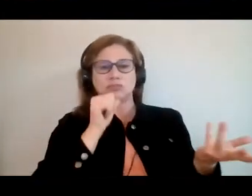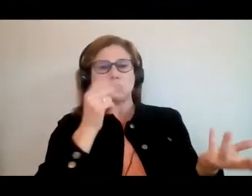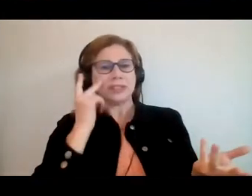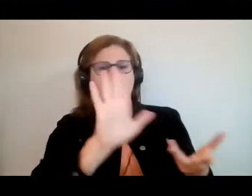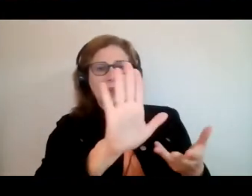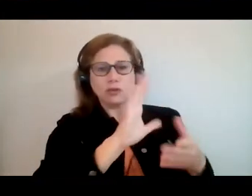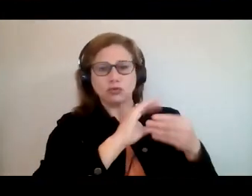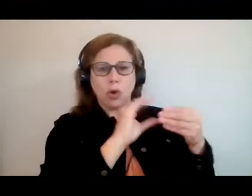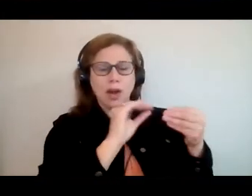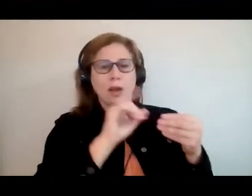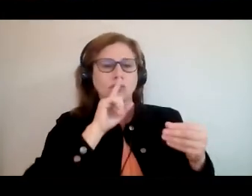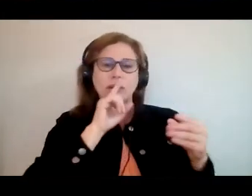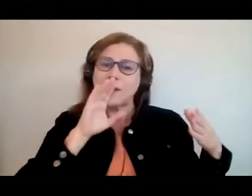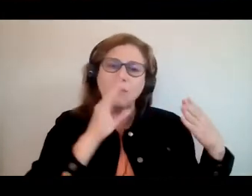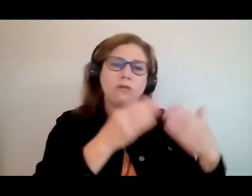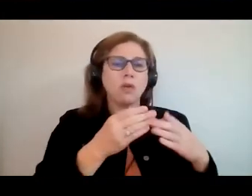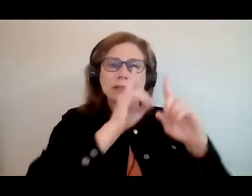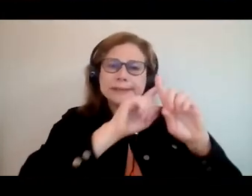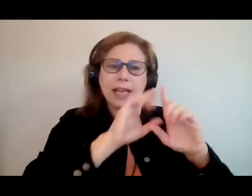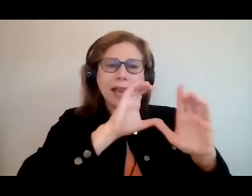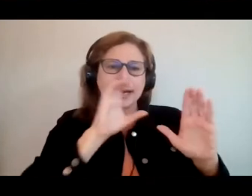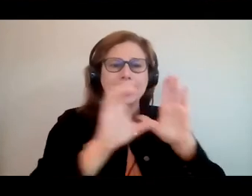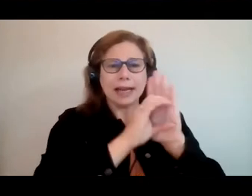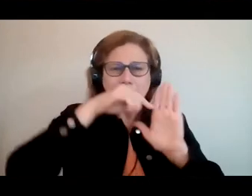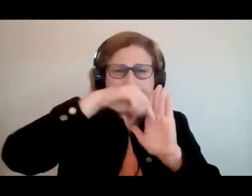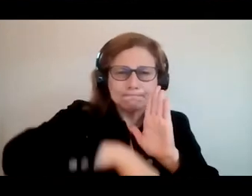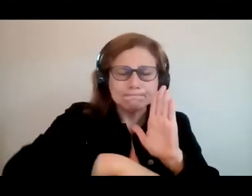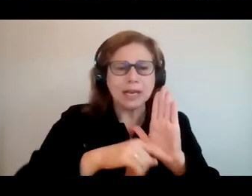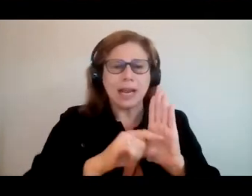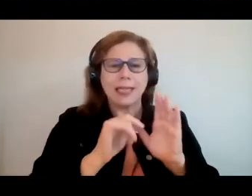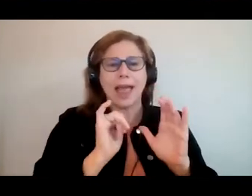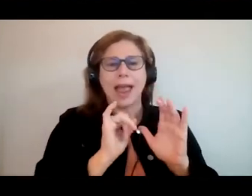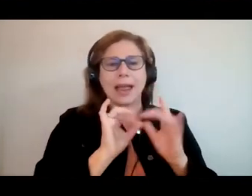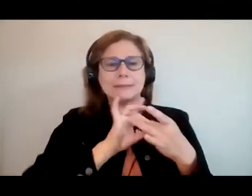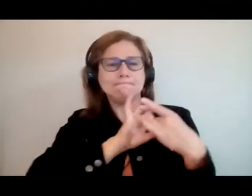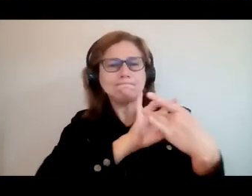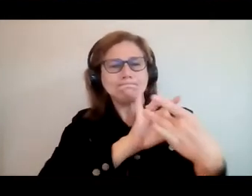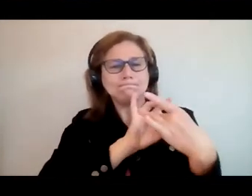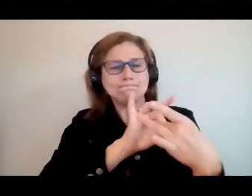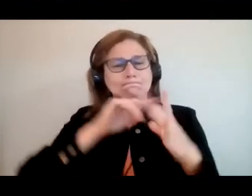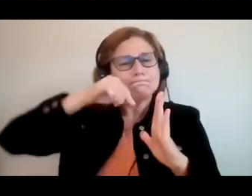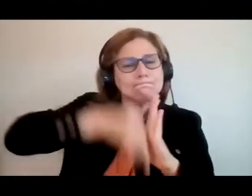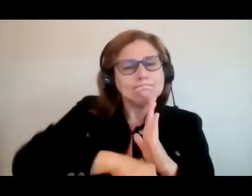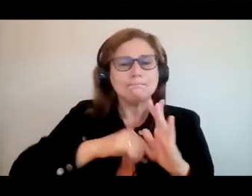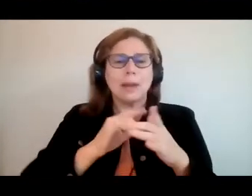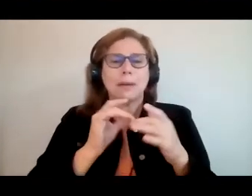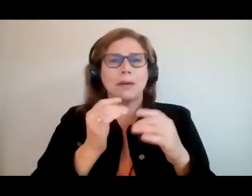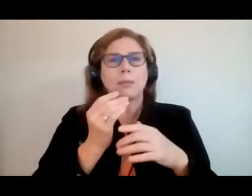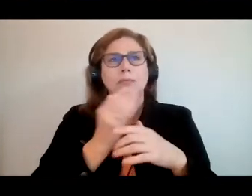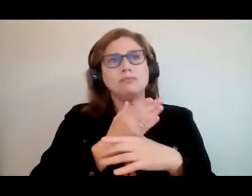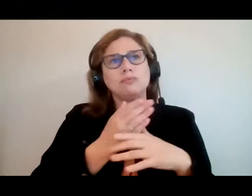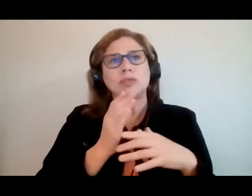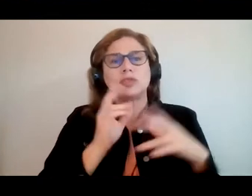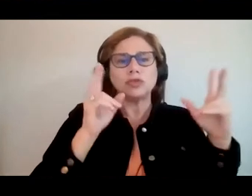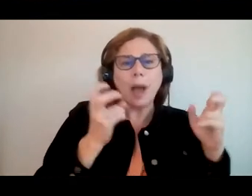character focused and finding that sort of emotional connective tissue between the topics and issues we want to talk